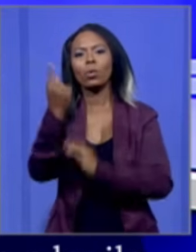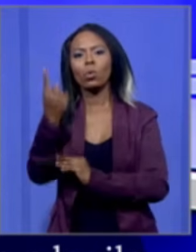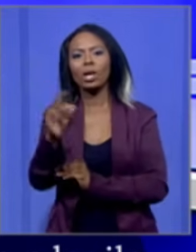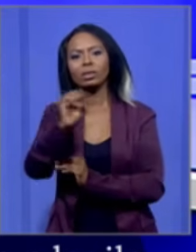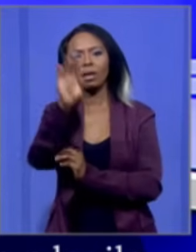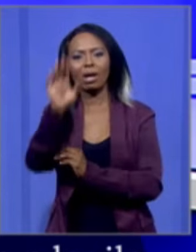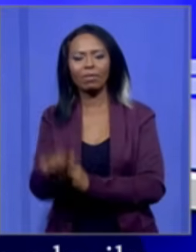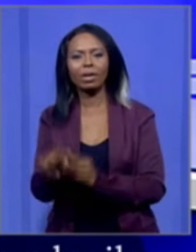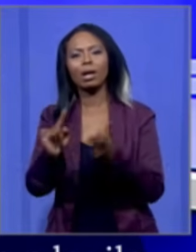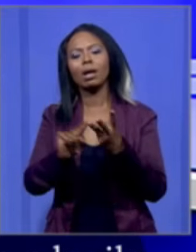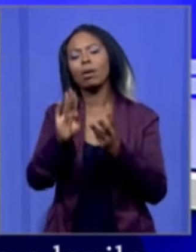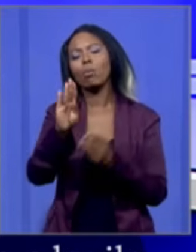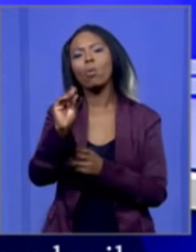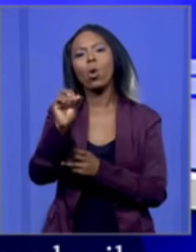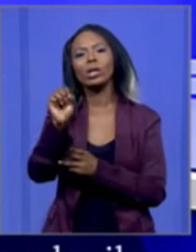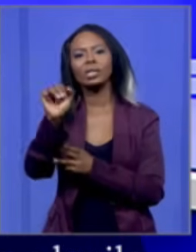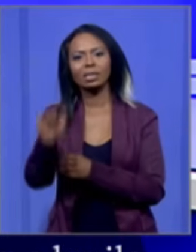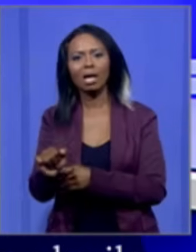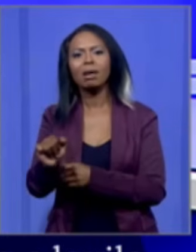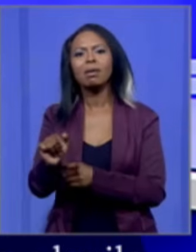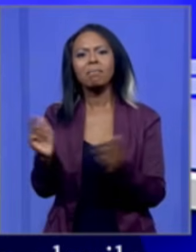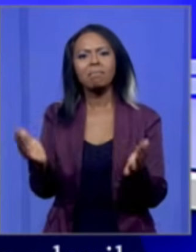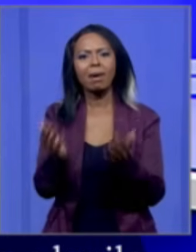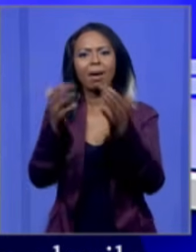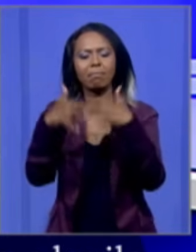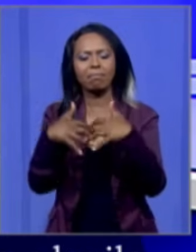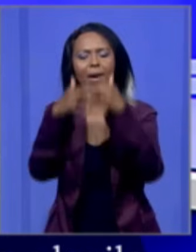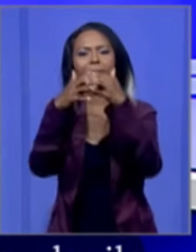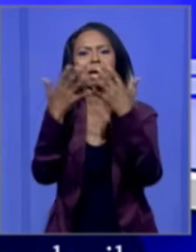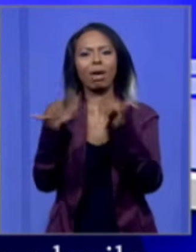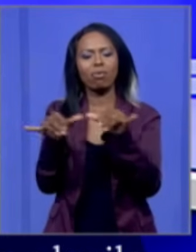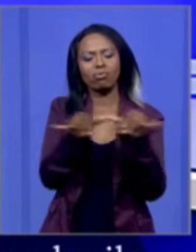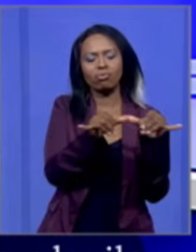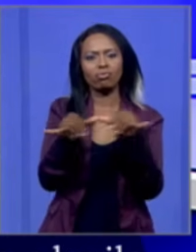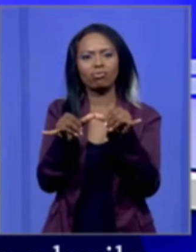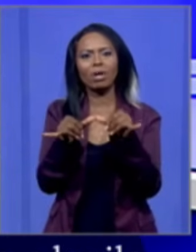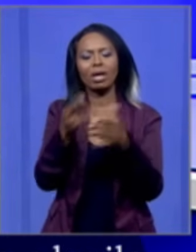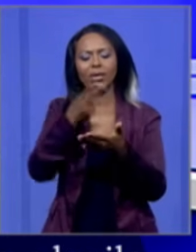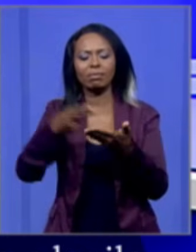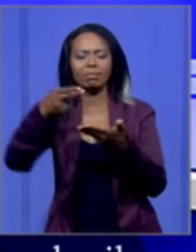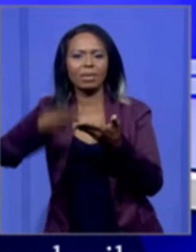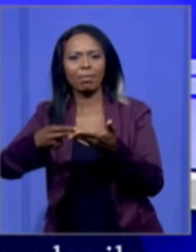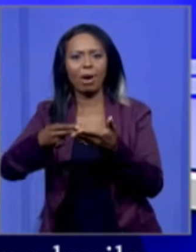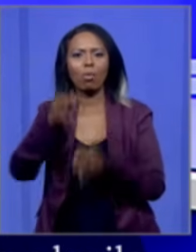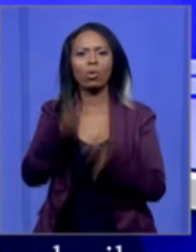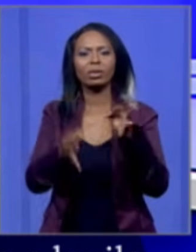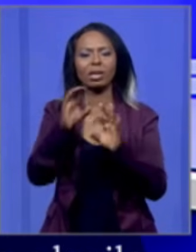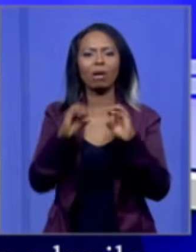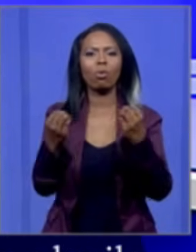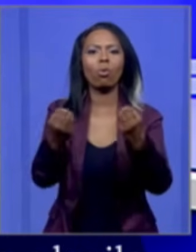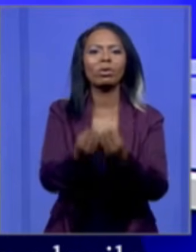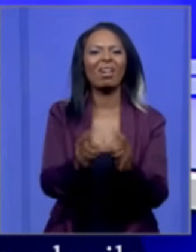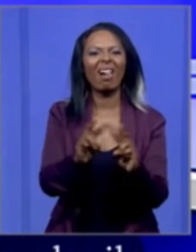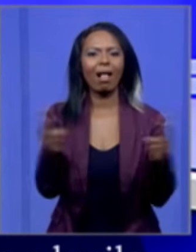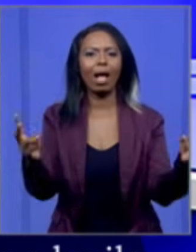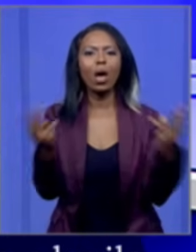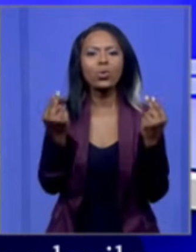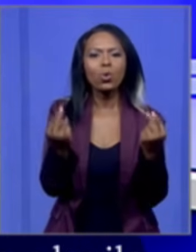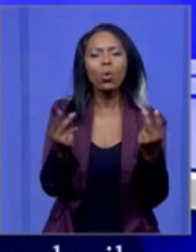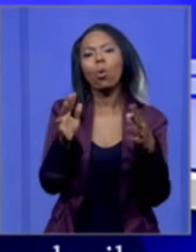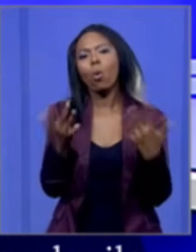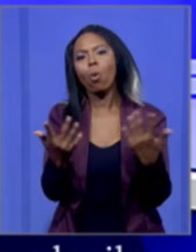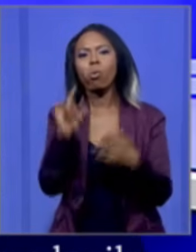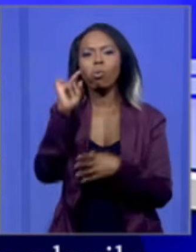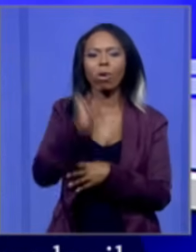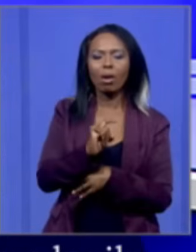Africa go ba bosa e hlohla molawana wa tekatekano ya mesaeno ya mekgatlo ya dipolitiki ye miswa goba yeo